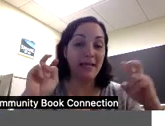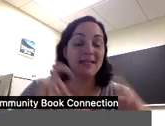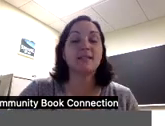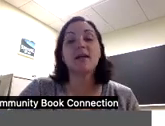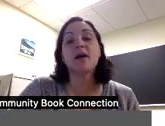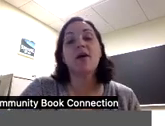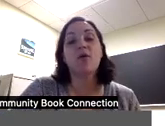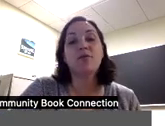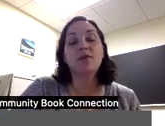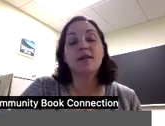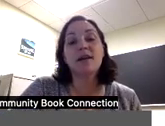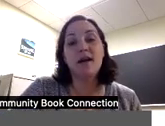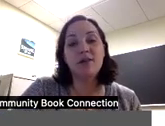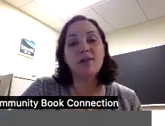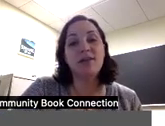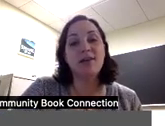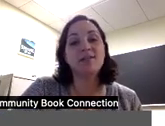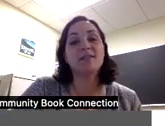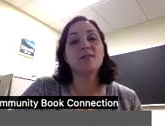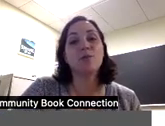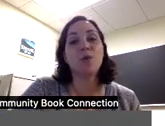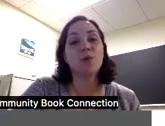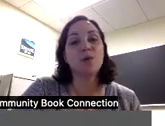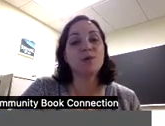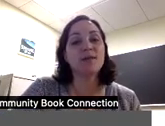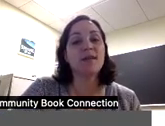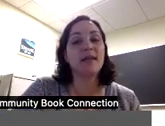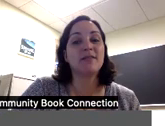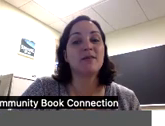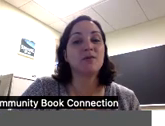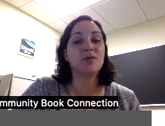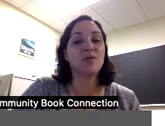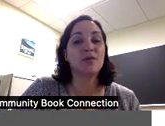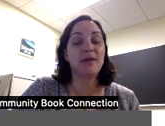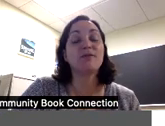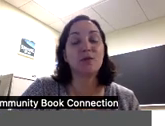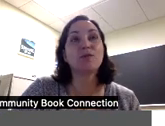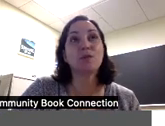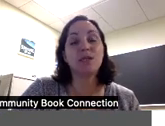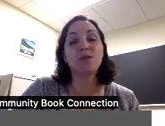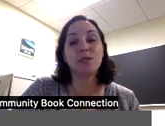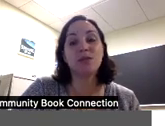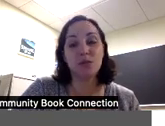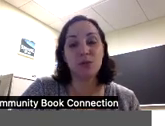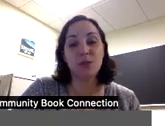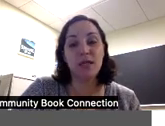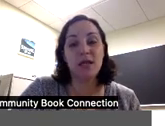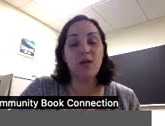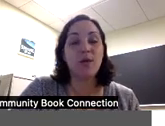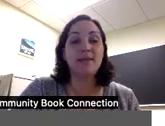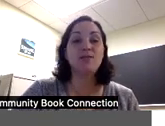to plant over 100,000 corals in October, as of October